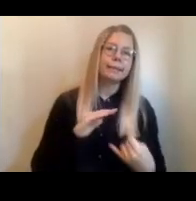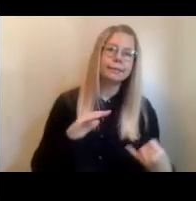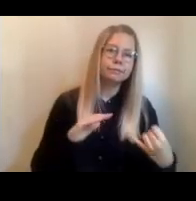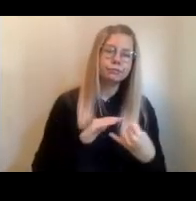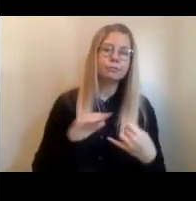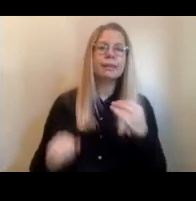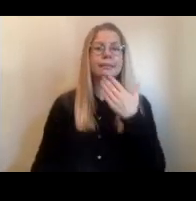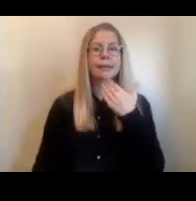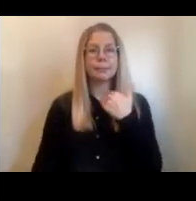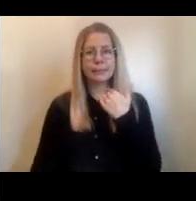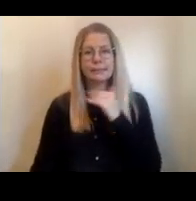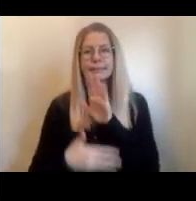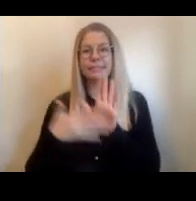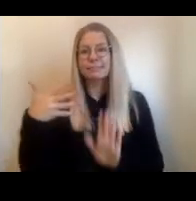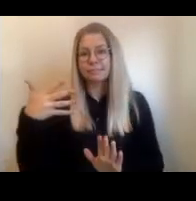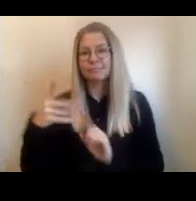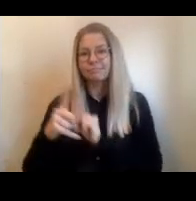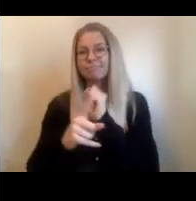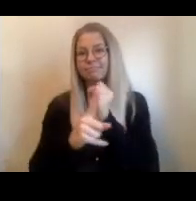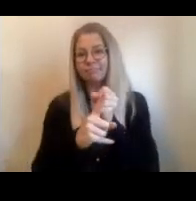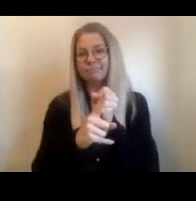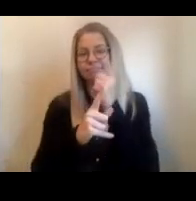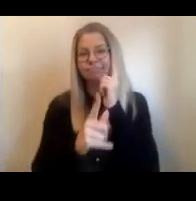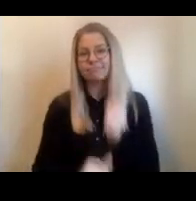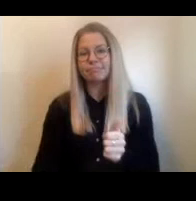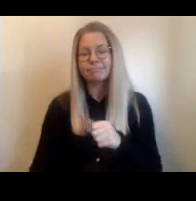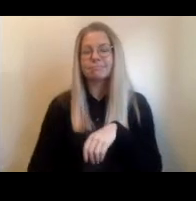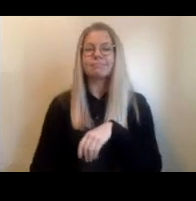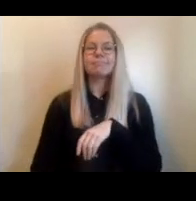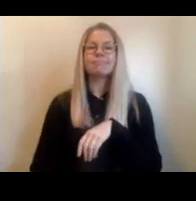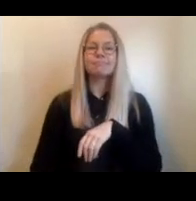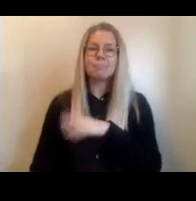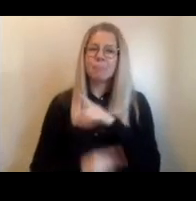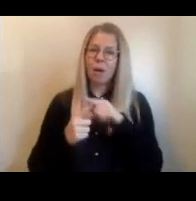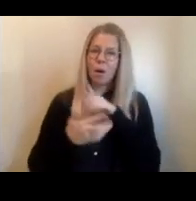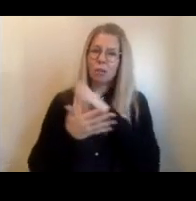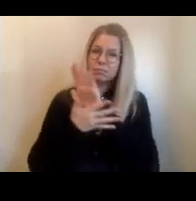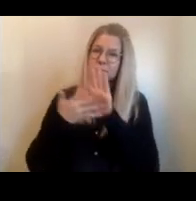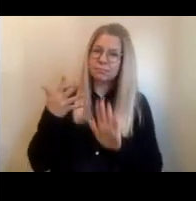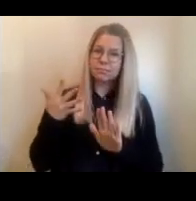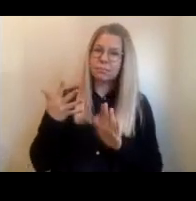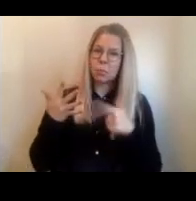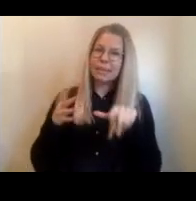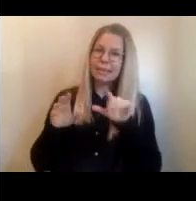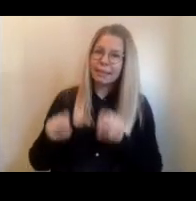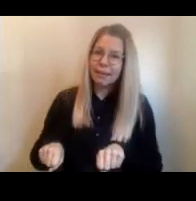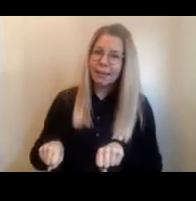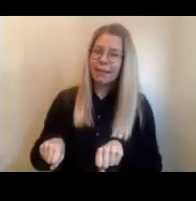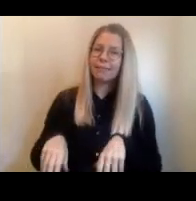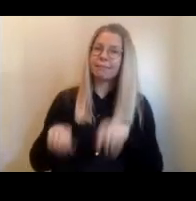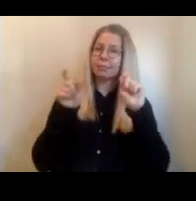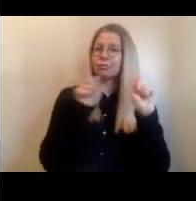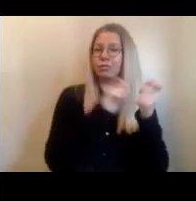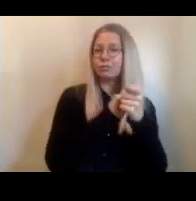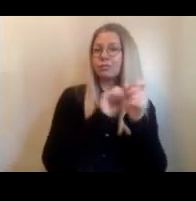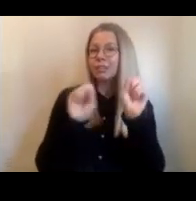potentially modifiable things, right? Potentially things that we can do something about. It should be kind of empowering almost to think about this,